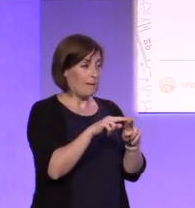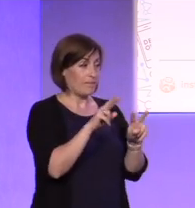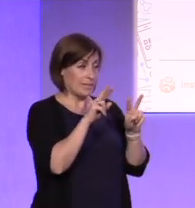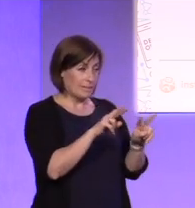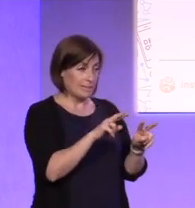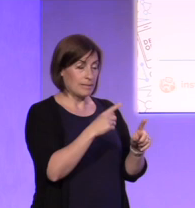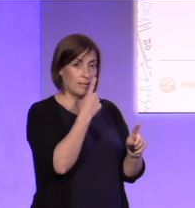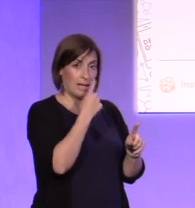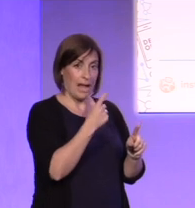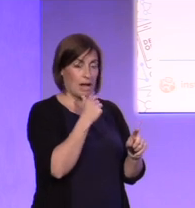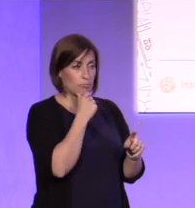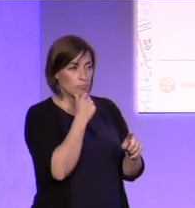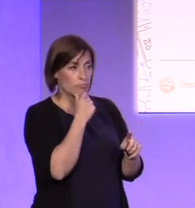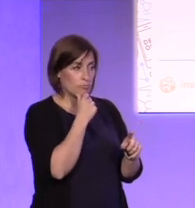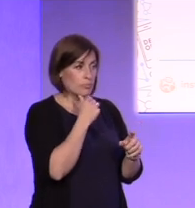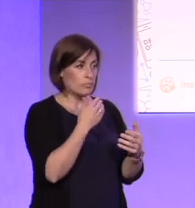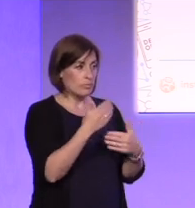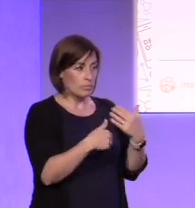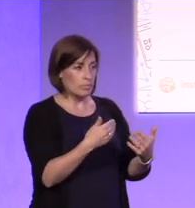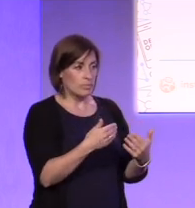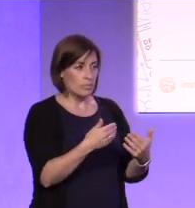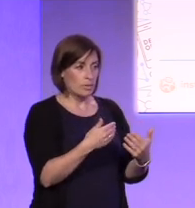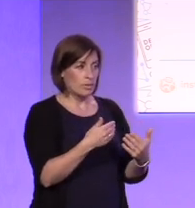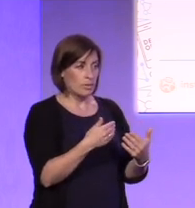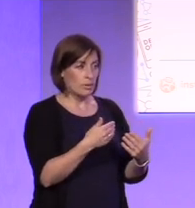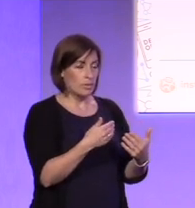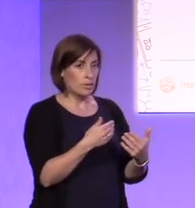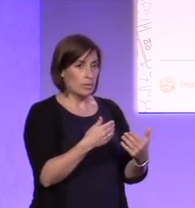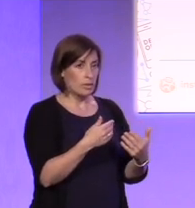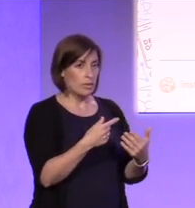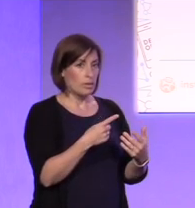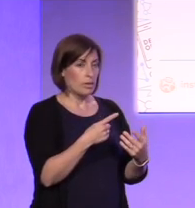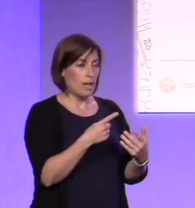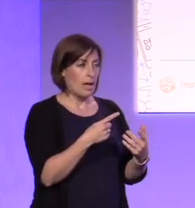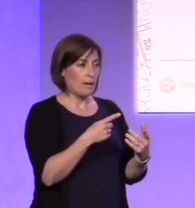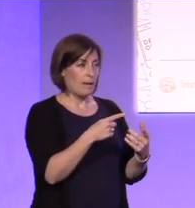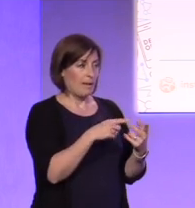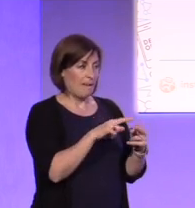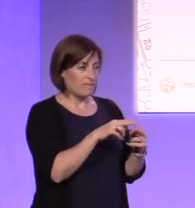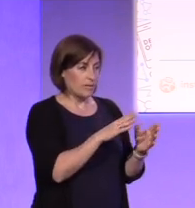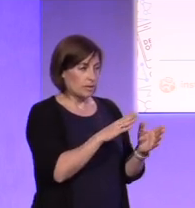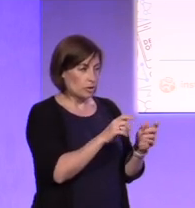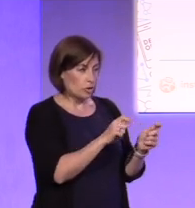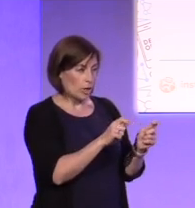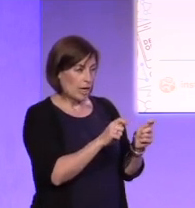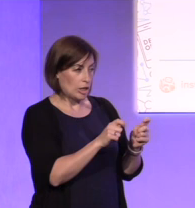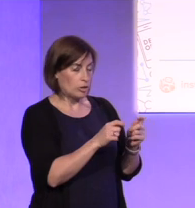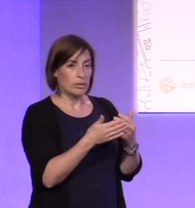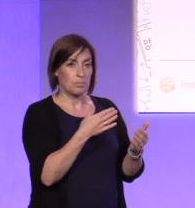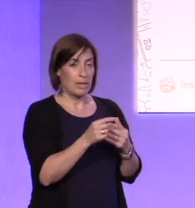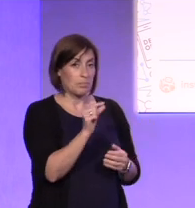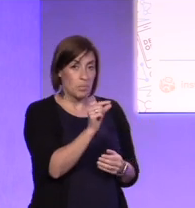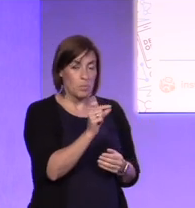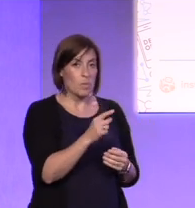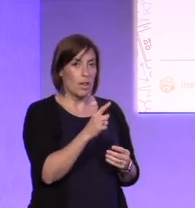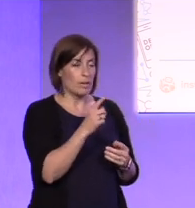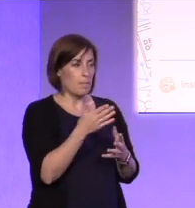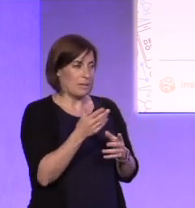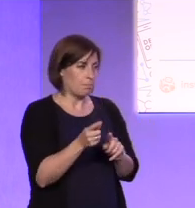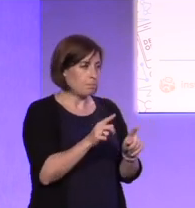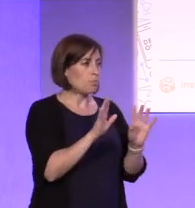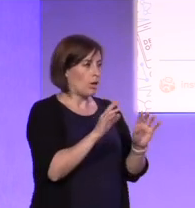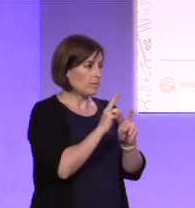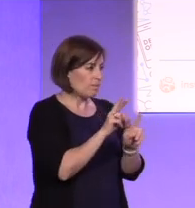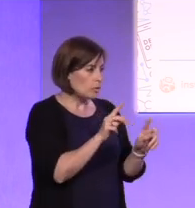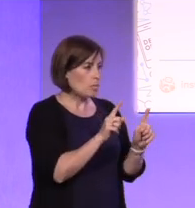it, if it even hinted at moving, we started to visualize it, no matter how small it was. And then we started to visualize all of the things